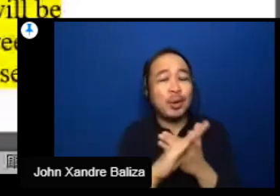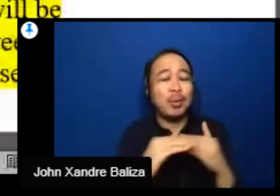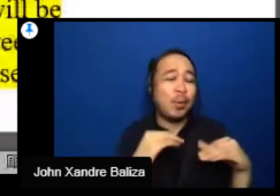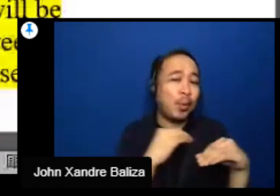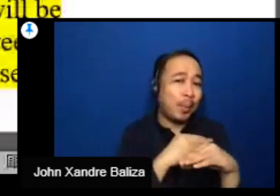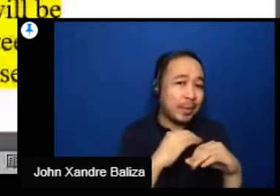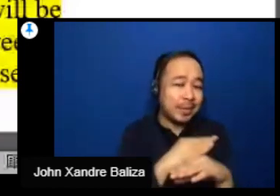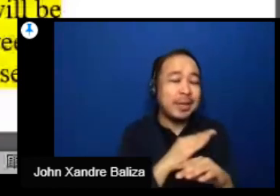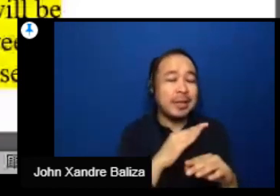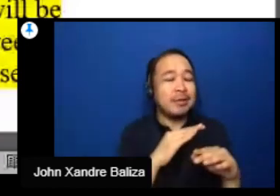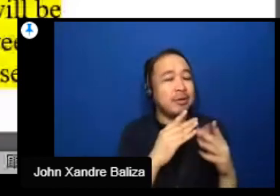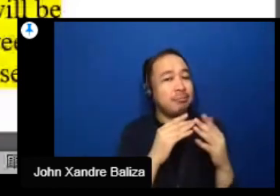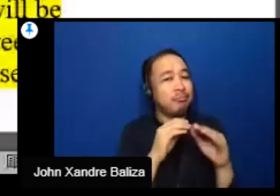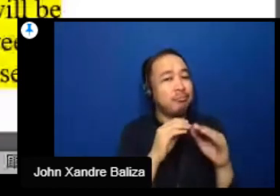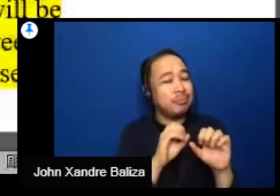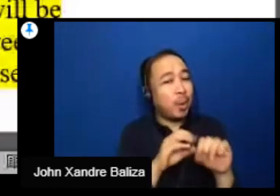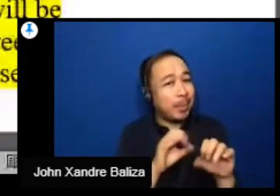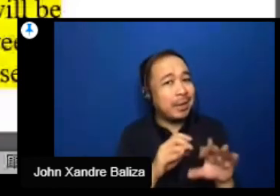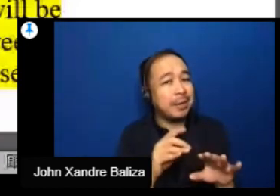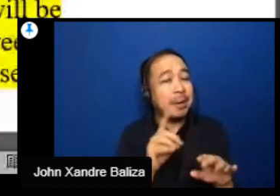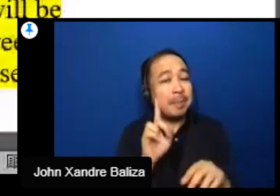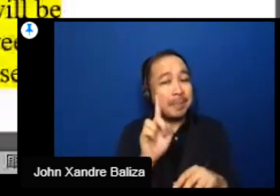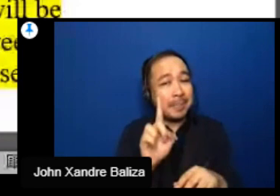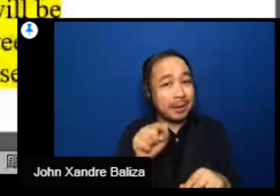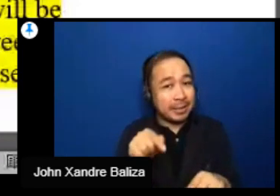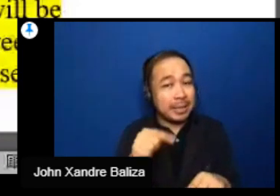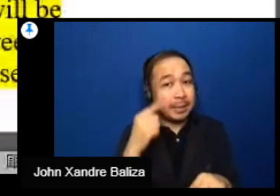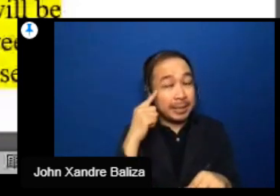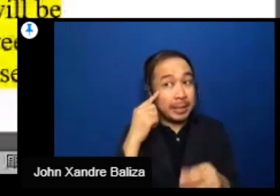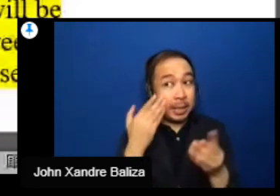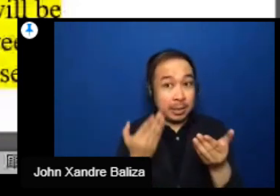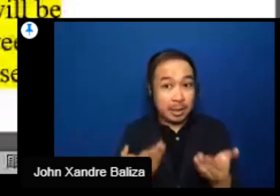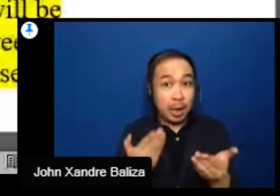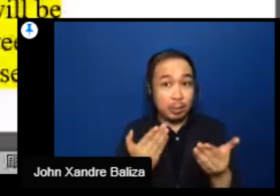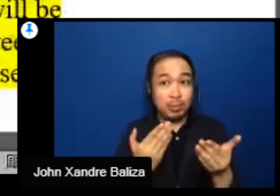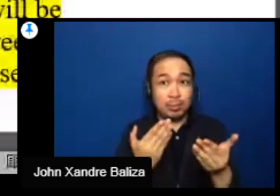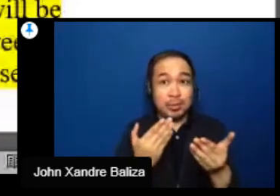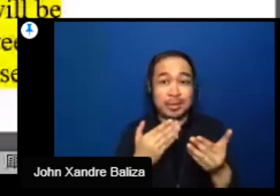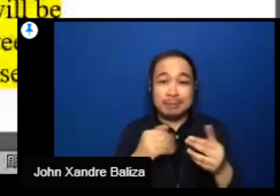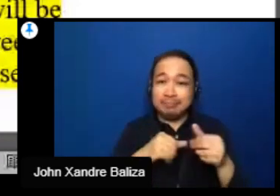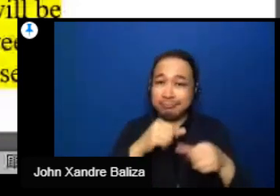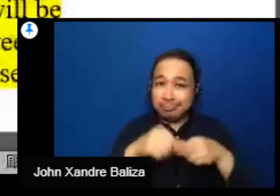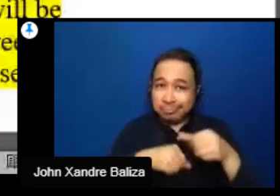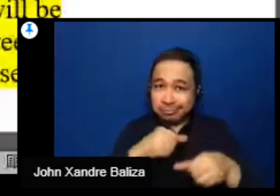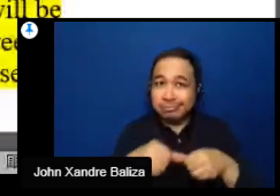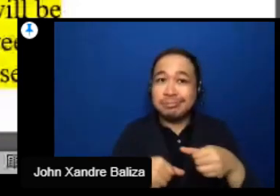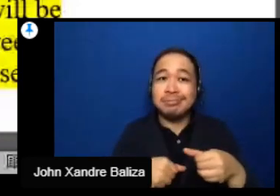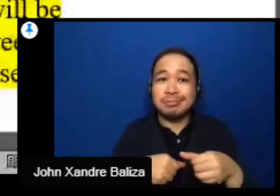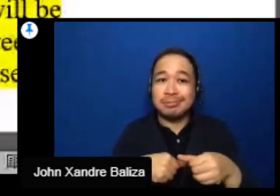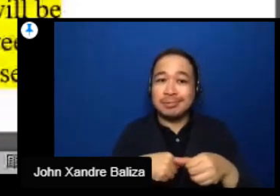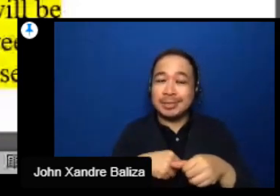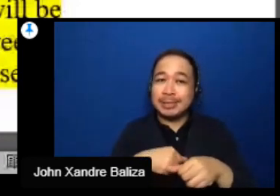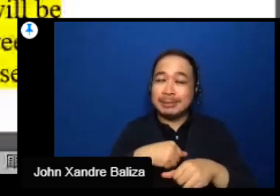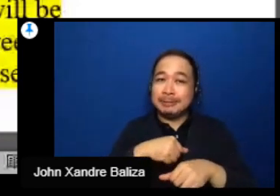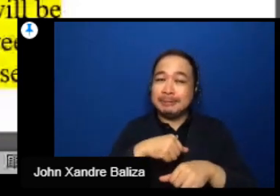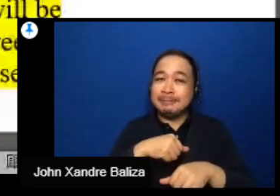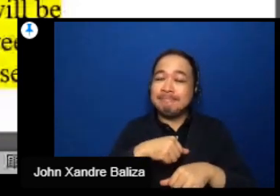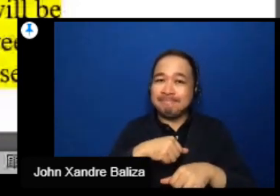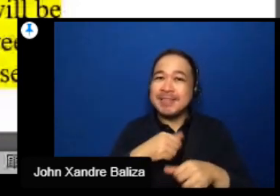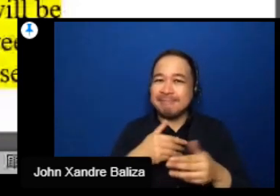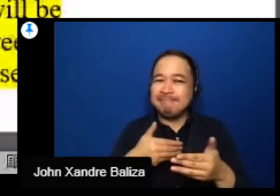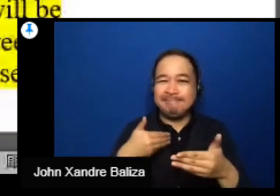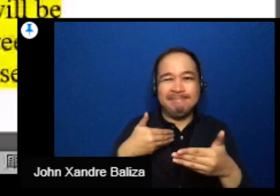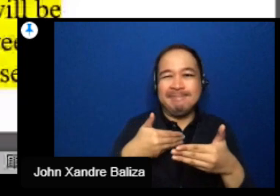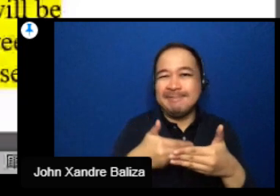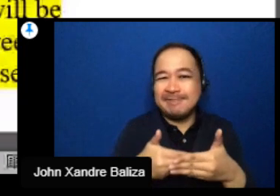I believe at this point in the process, the late hours of the adoption,